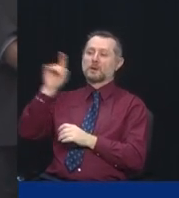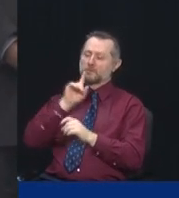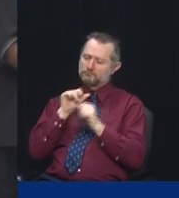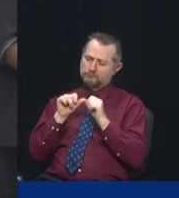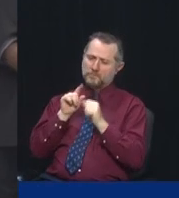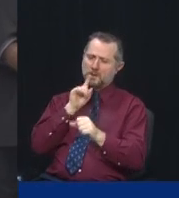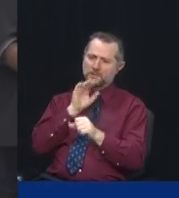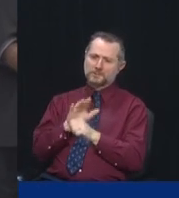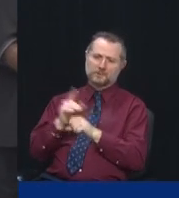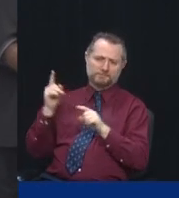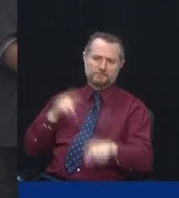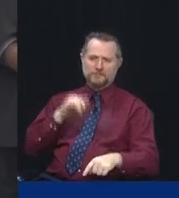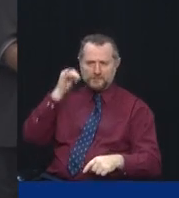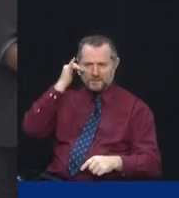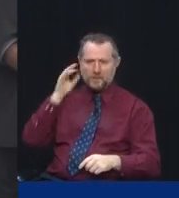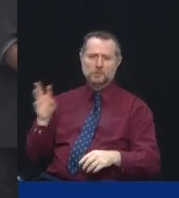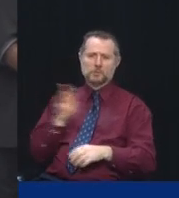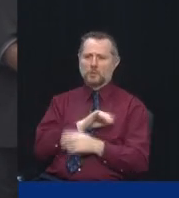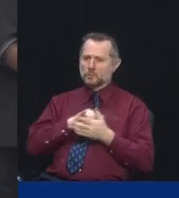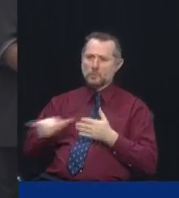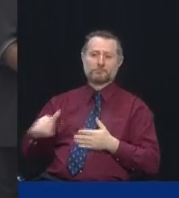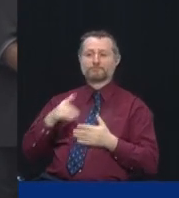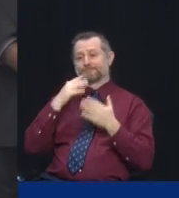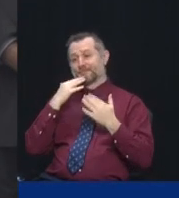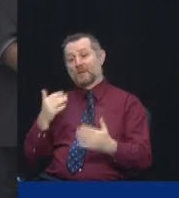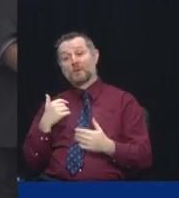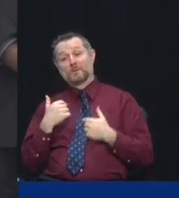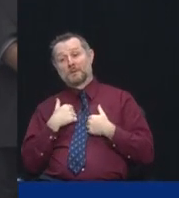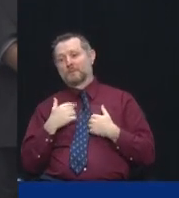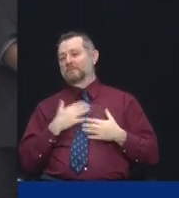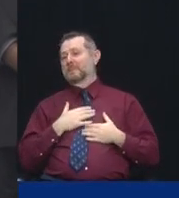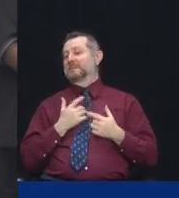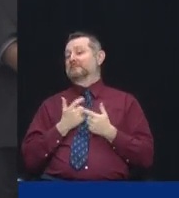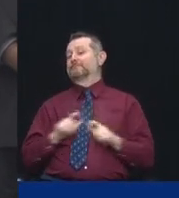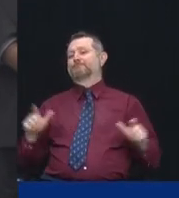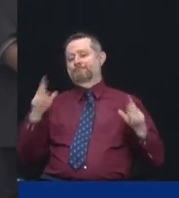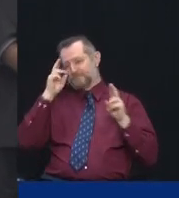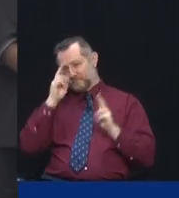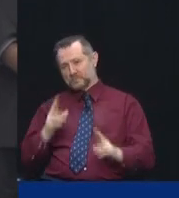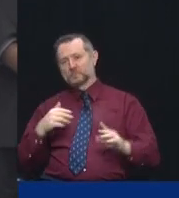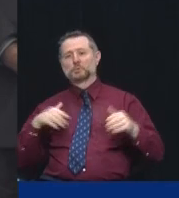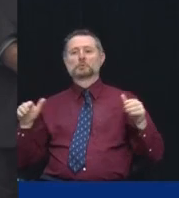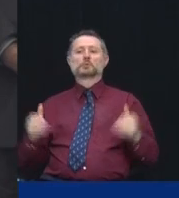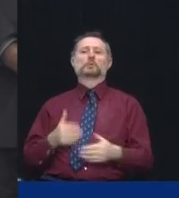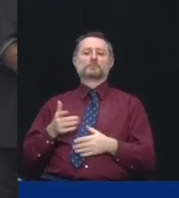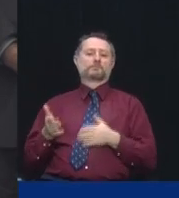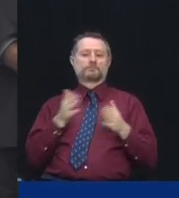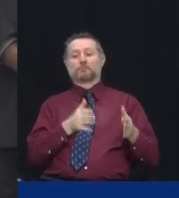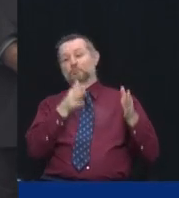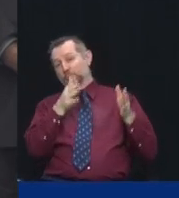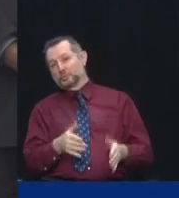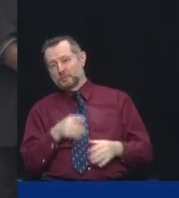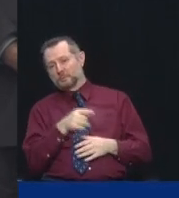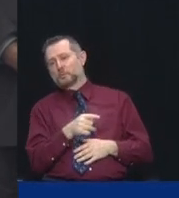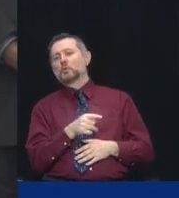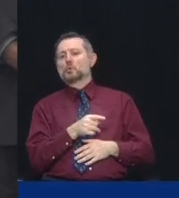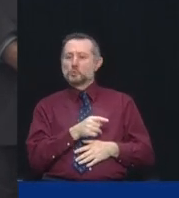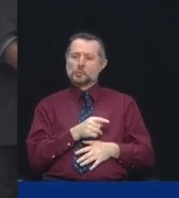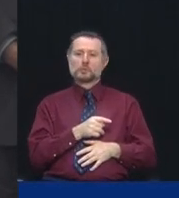New York. Now, it is my great pleasure to introduce someone that